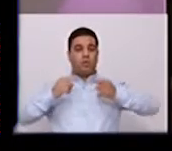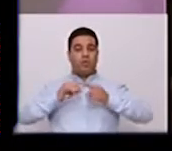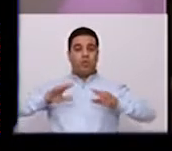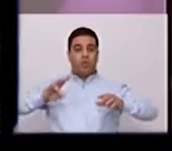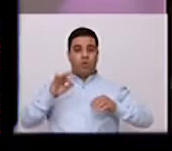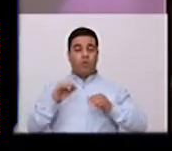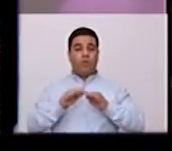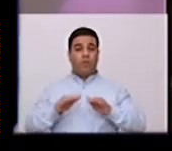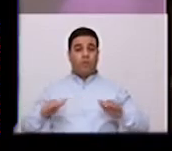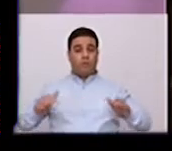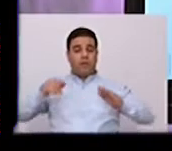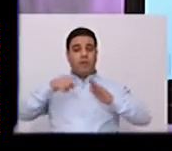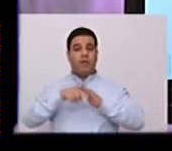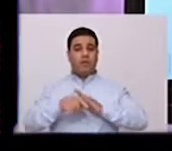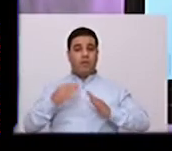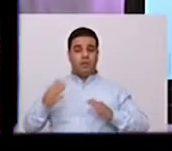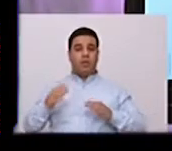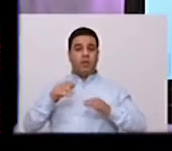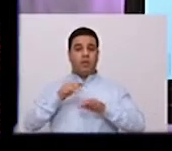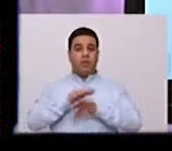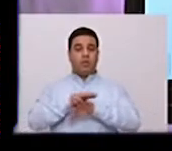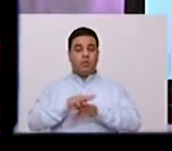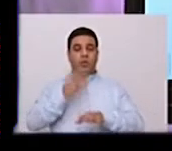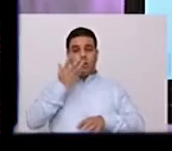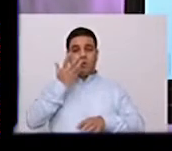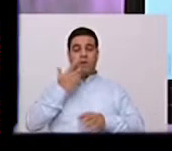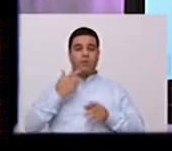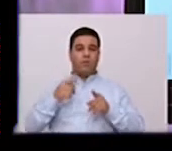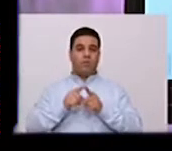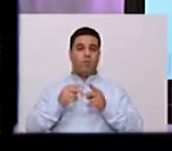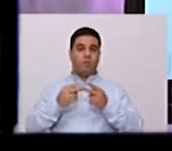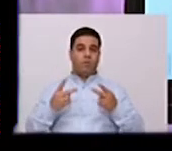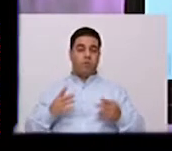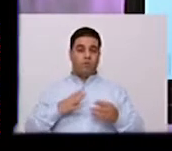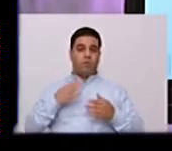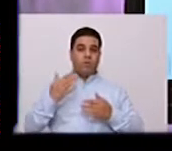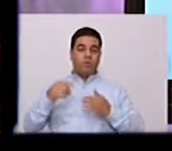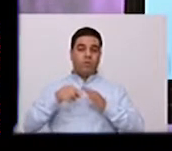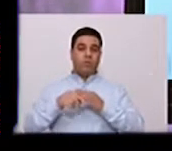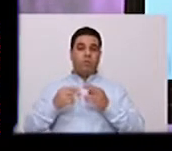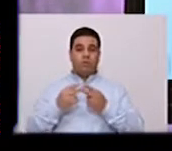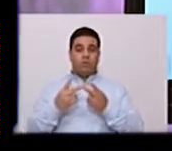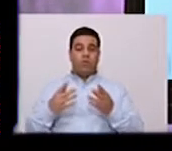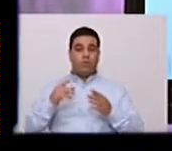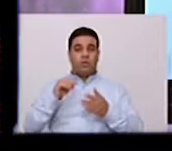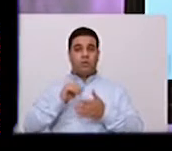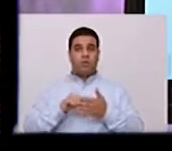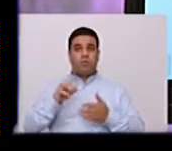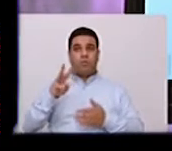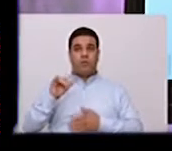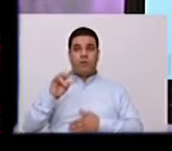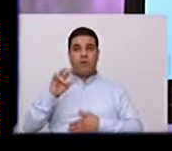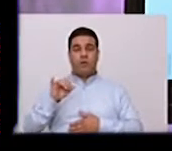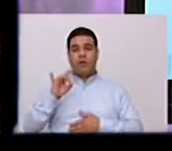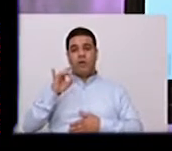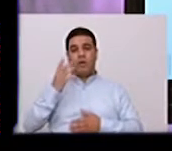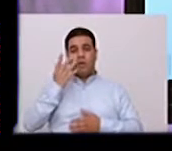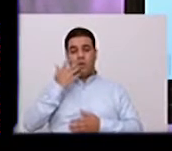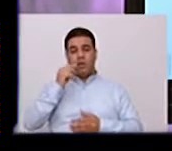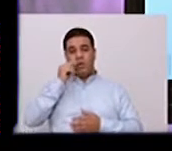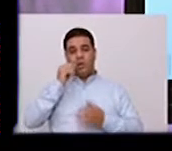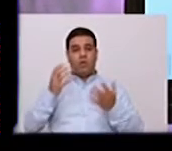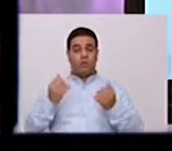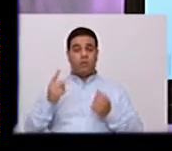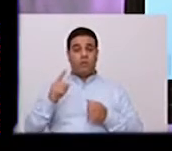lekin farzandlar ichida toshbaqaranglisi vujudga kelgan. Toshbaqarangli vujudga kelishi uchun malla rang erkak olishimiz kerak,